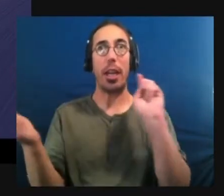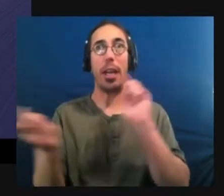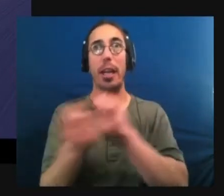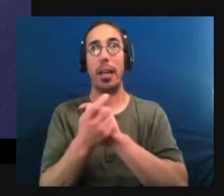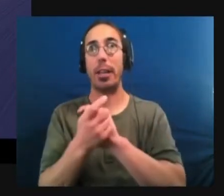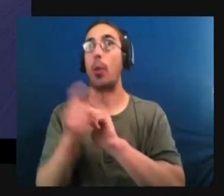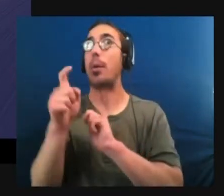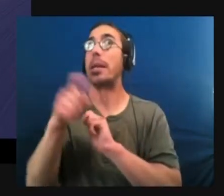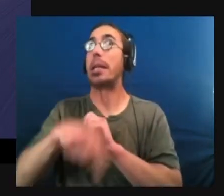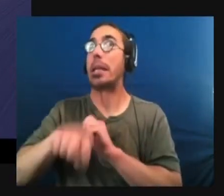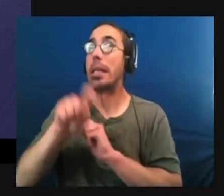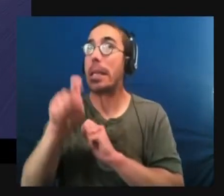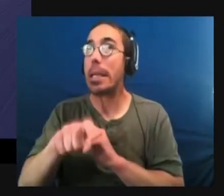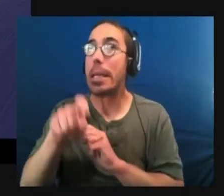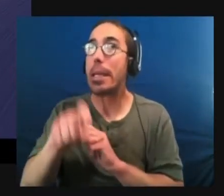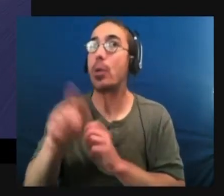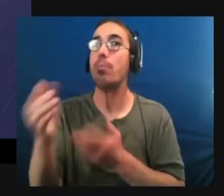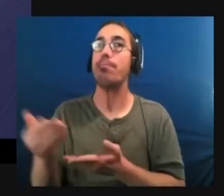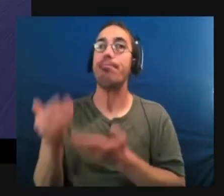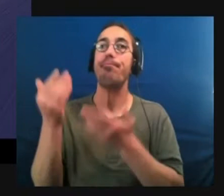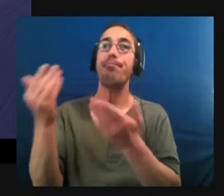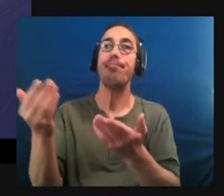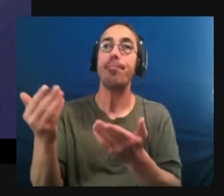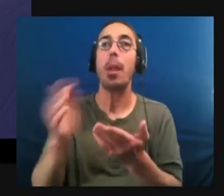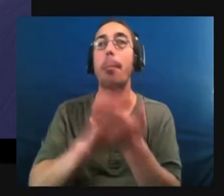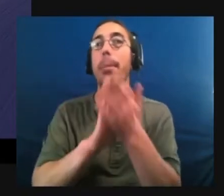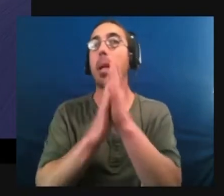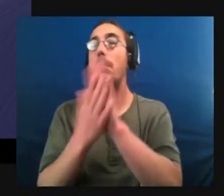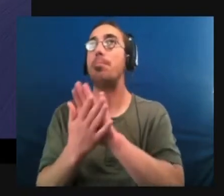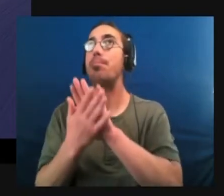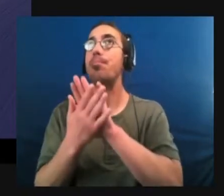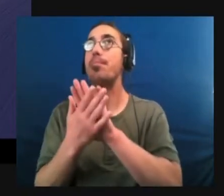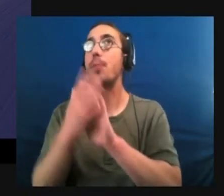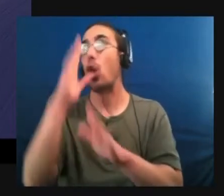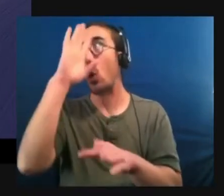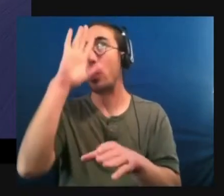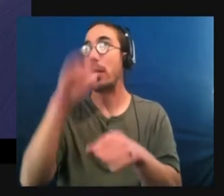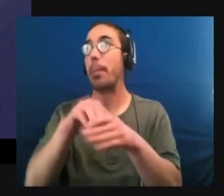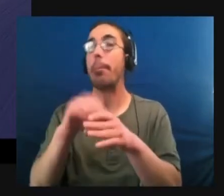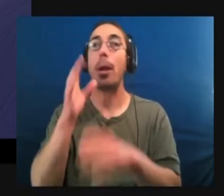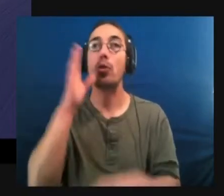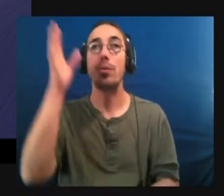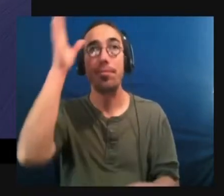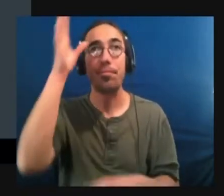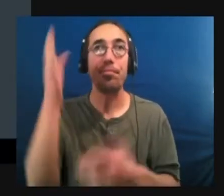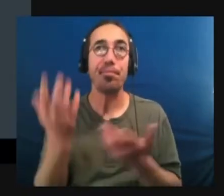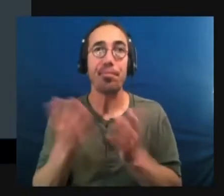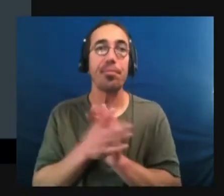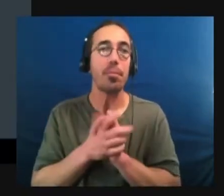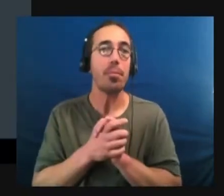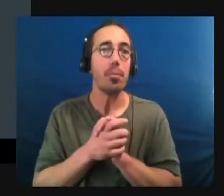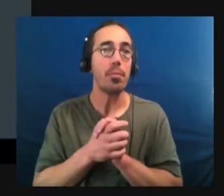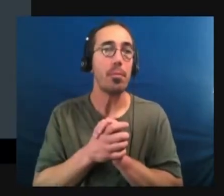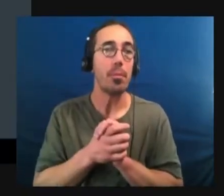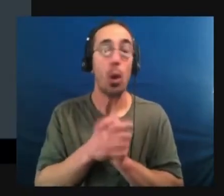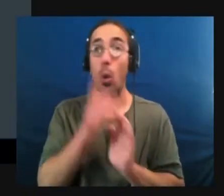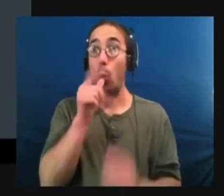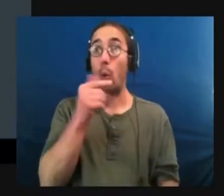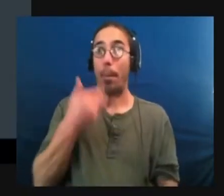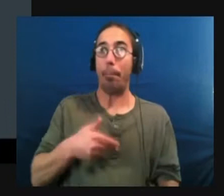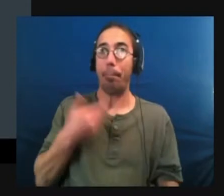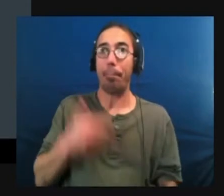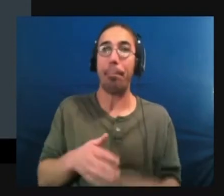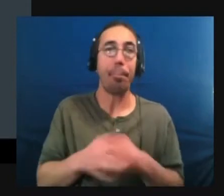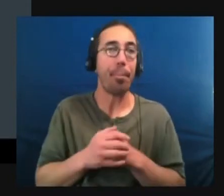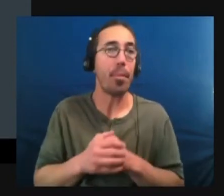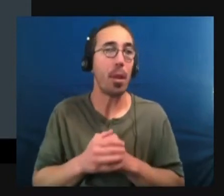need in order to become autistic parents. A little bit about me, some